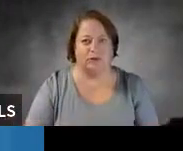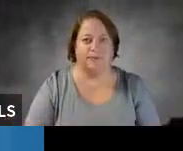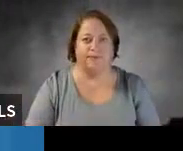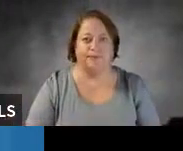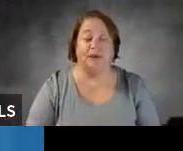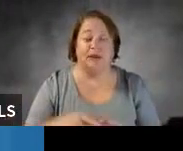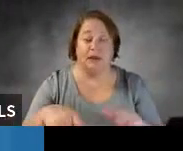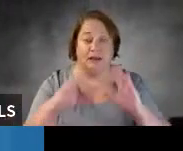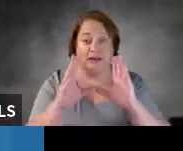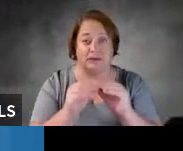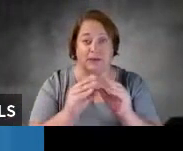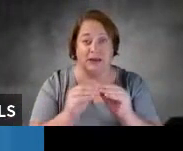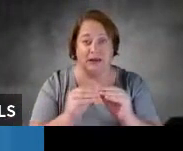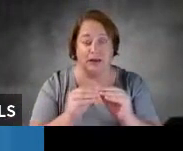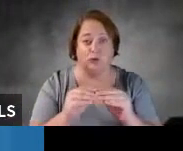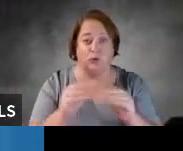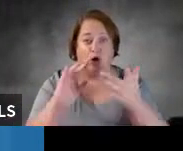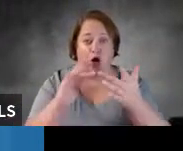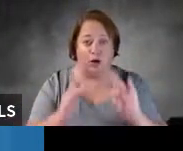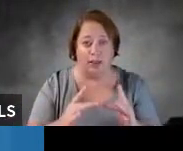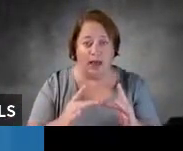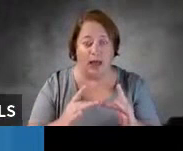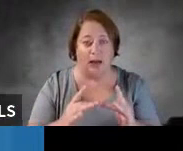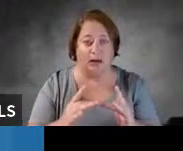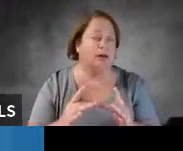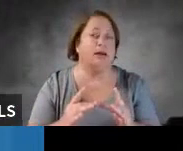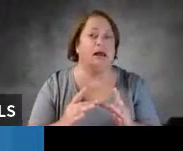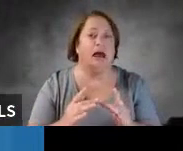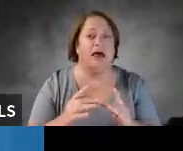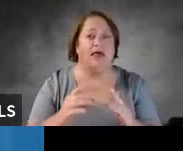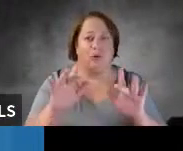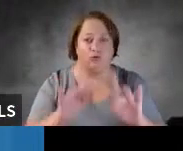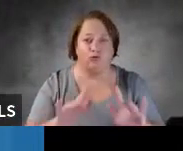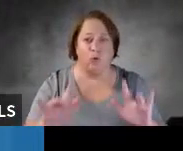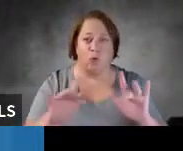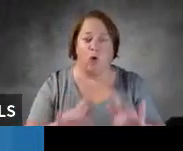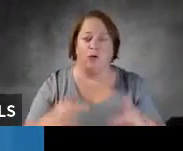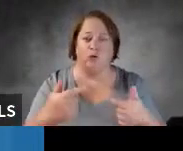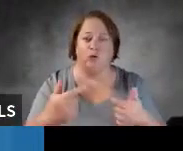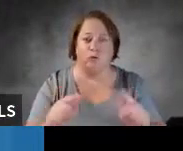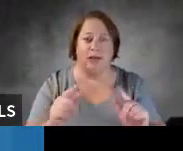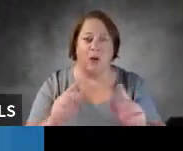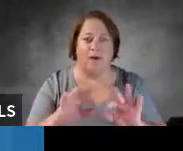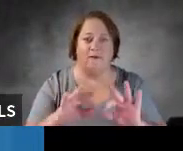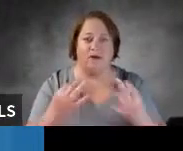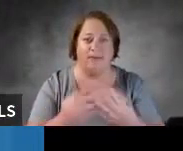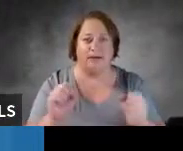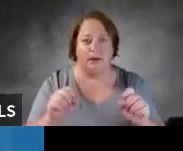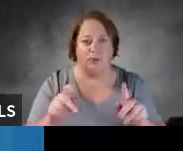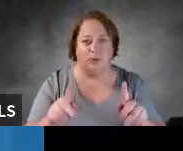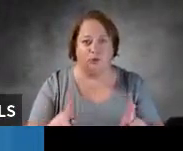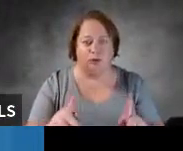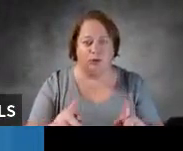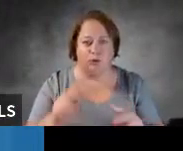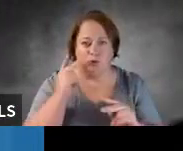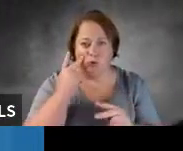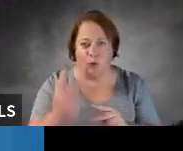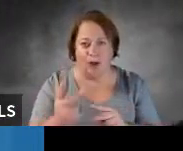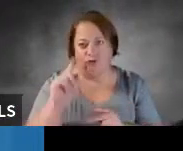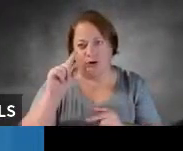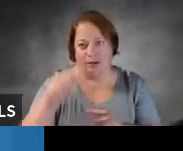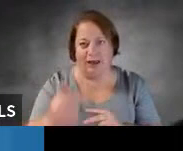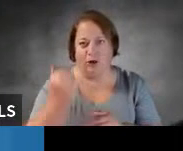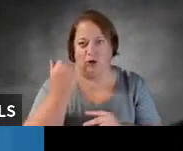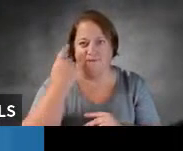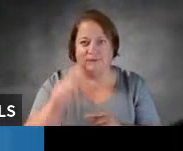These meetings were presented online as a webinar, and they were recorded to allow families the opportunity to view at a later time